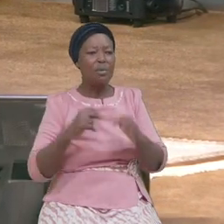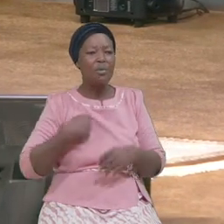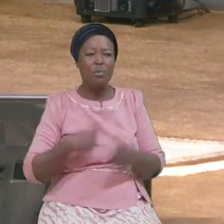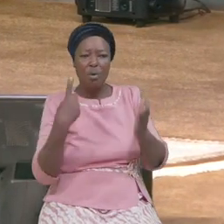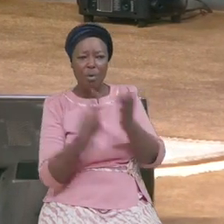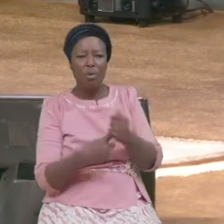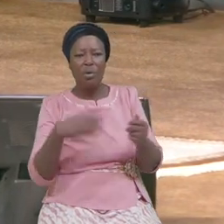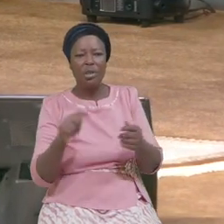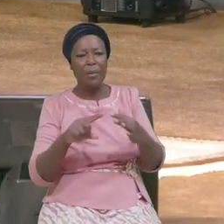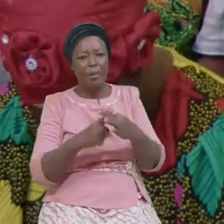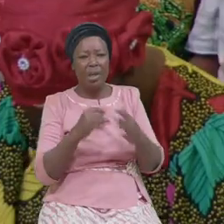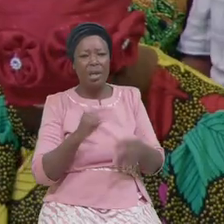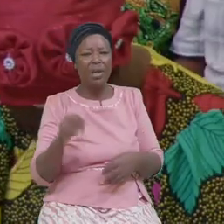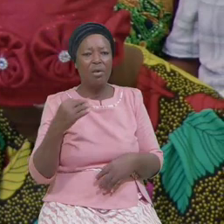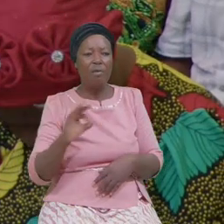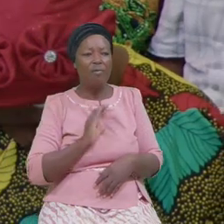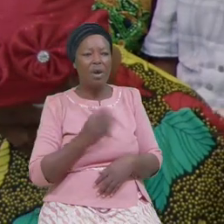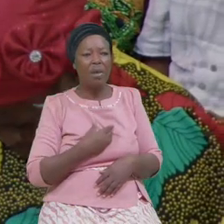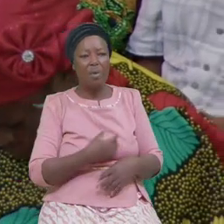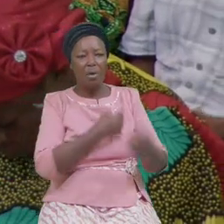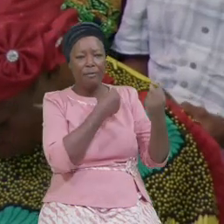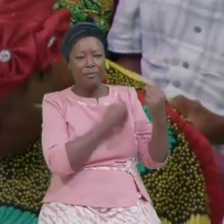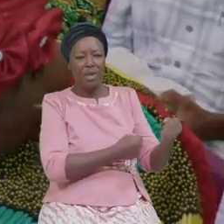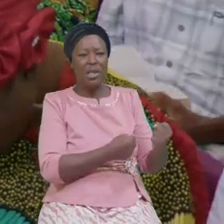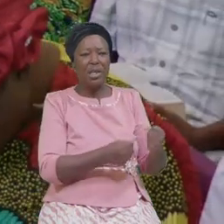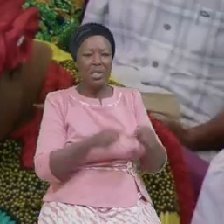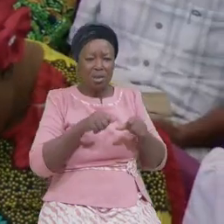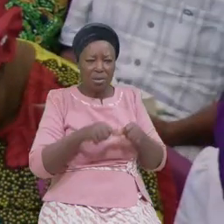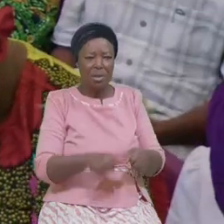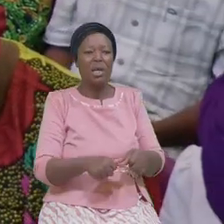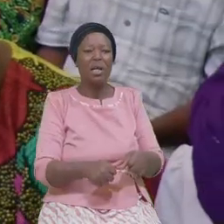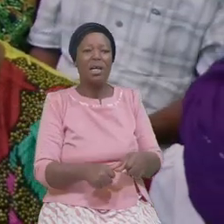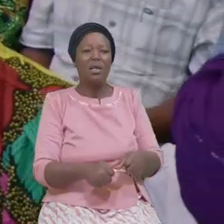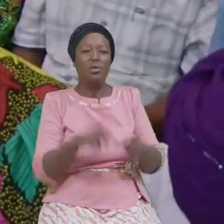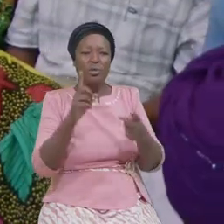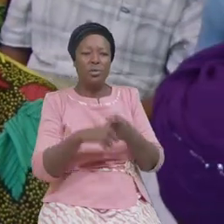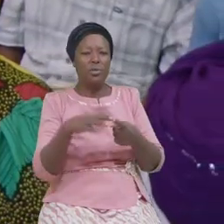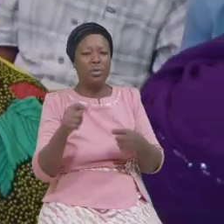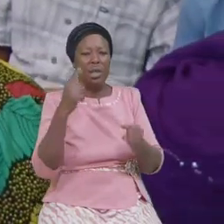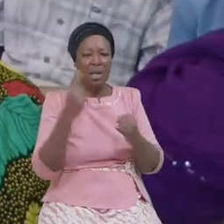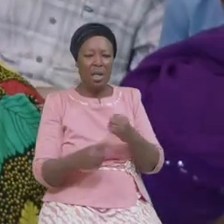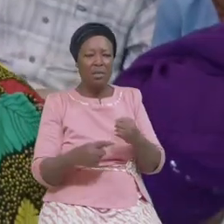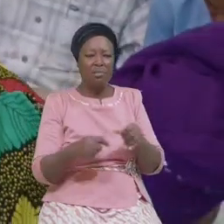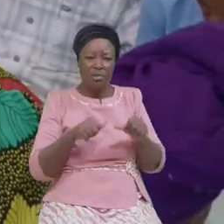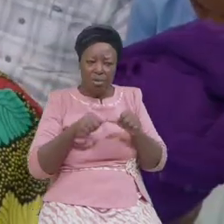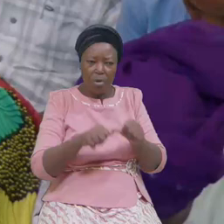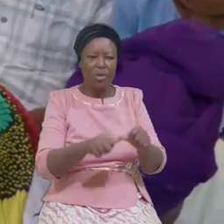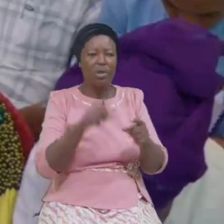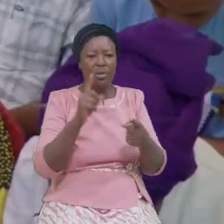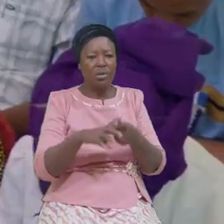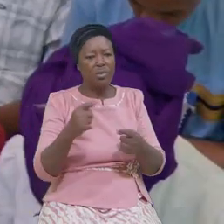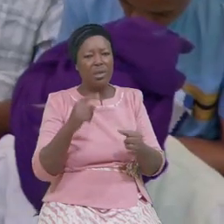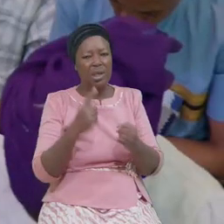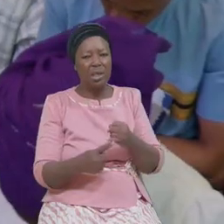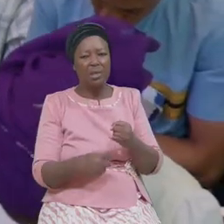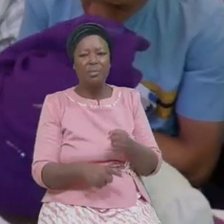the beginning of our confidence steadfast unto the end. Steadfast unto the